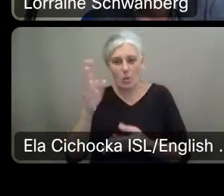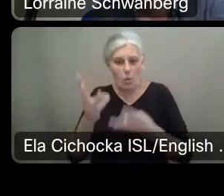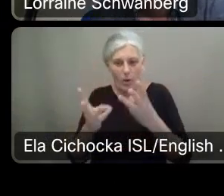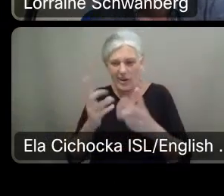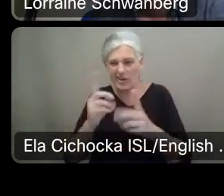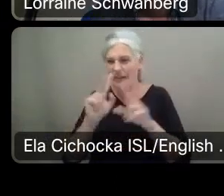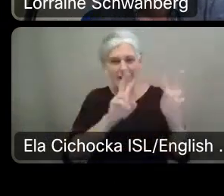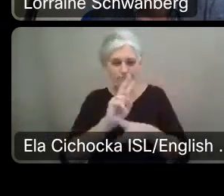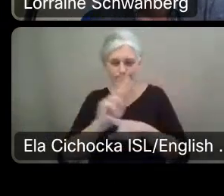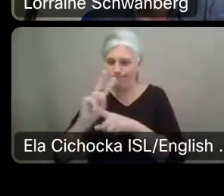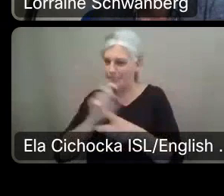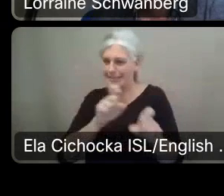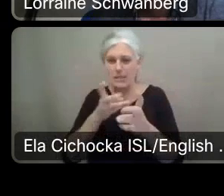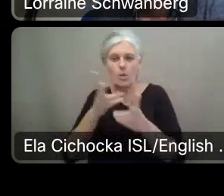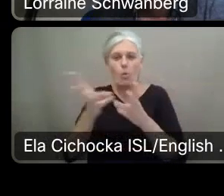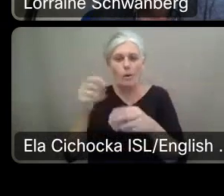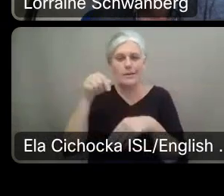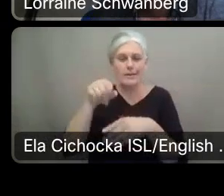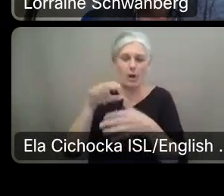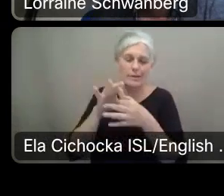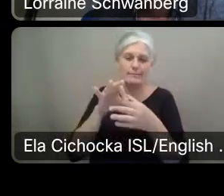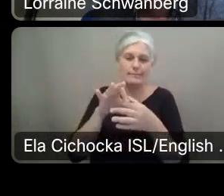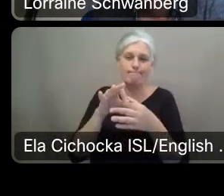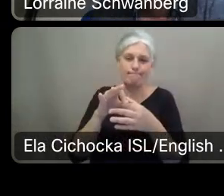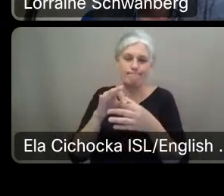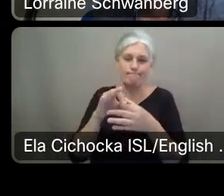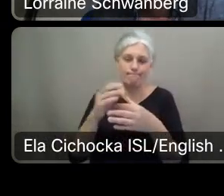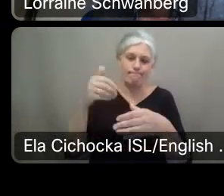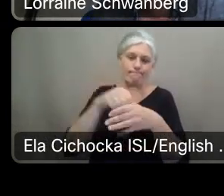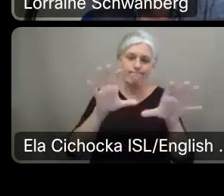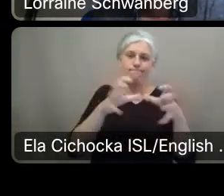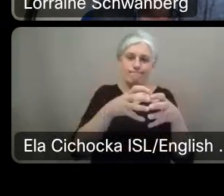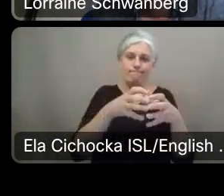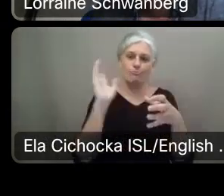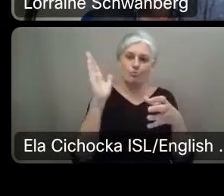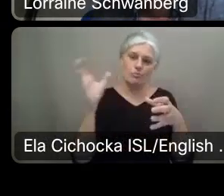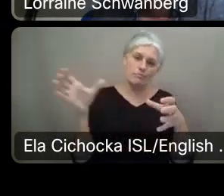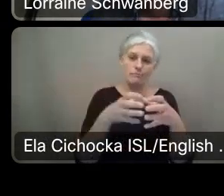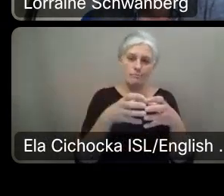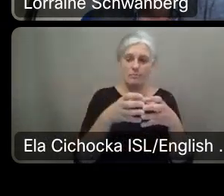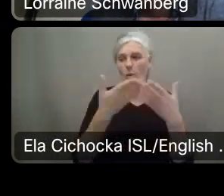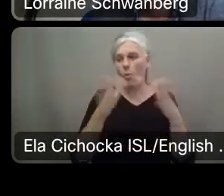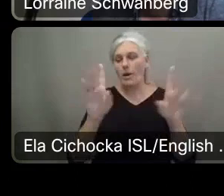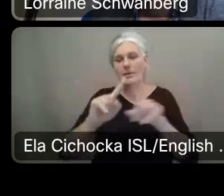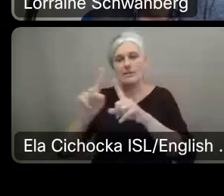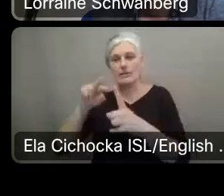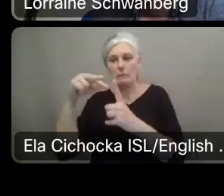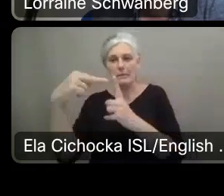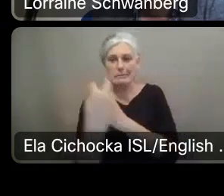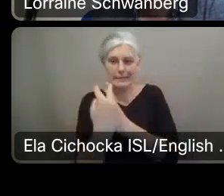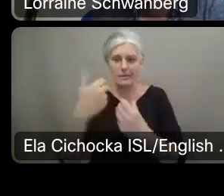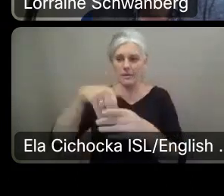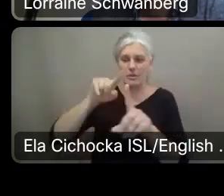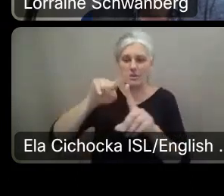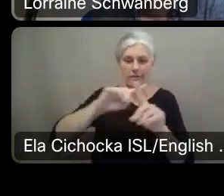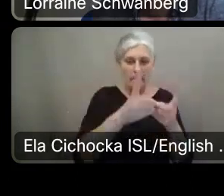still working through that, I'm sorry to say, across the wider system. So from a regulator perspective and engaging with the department